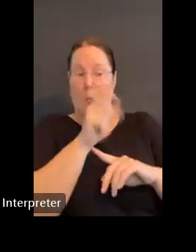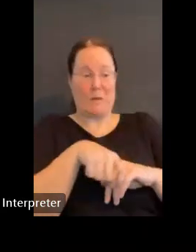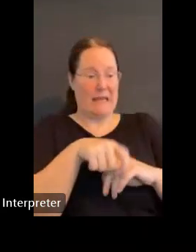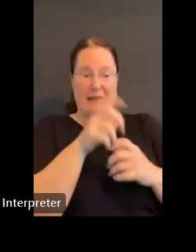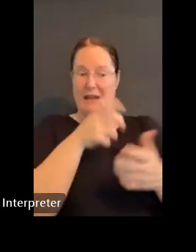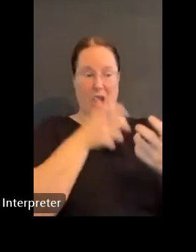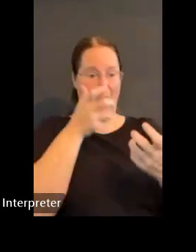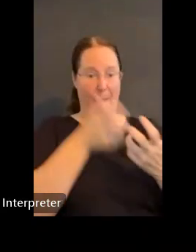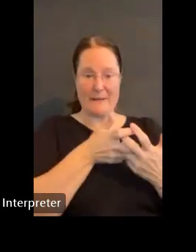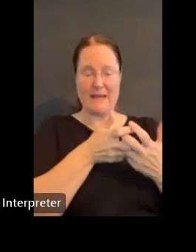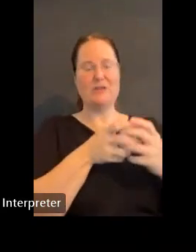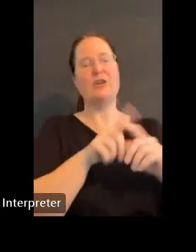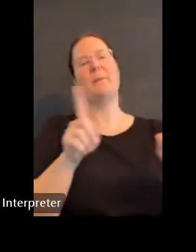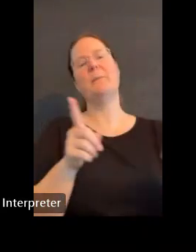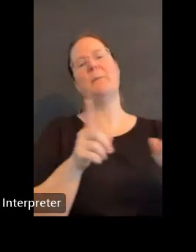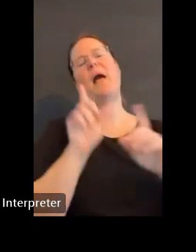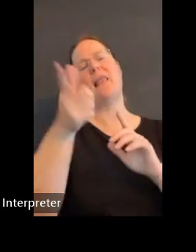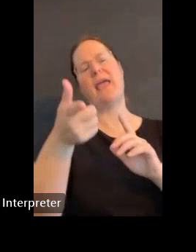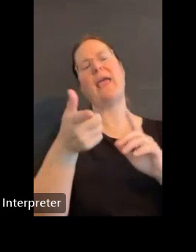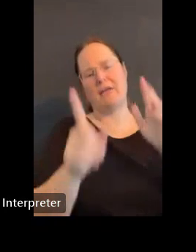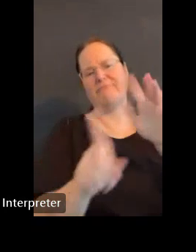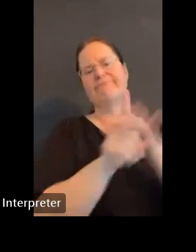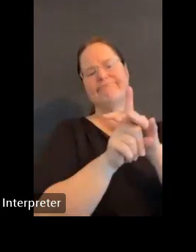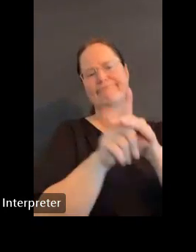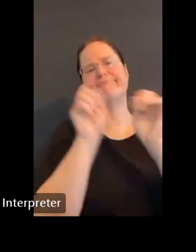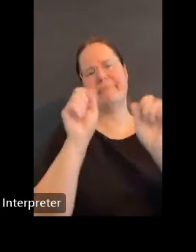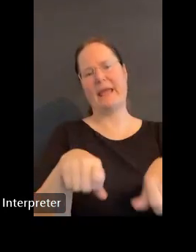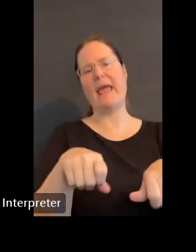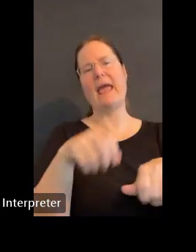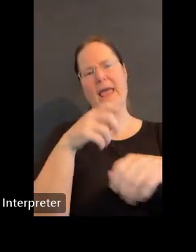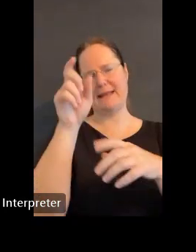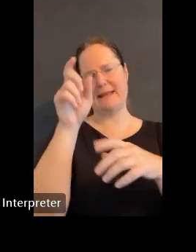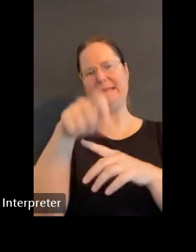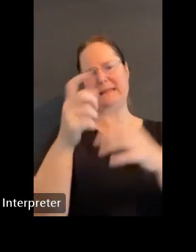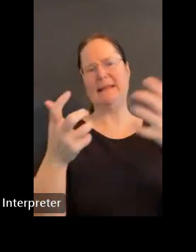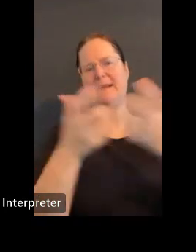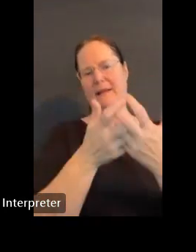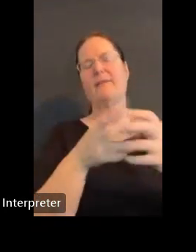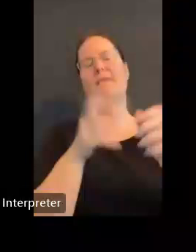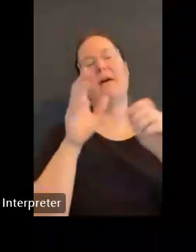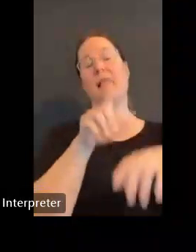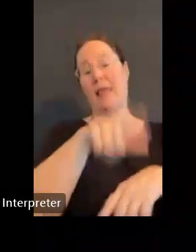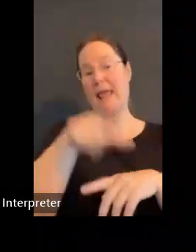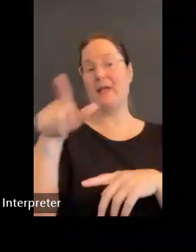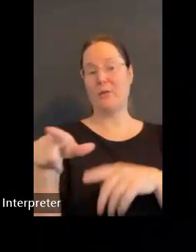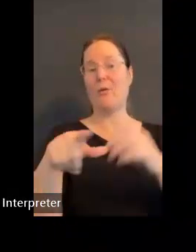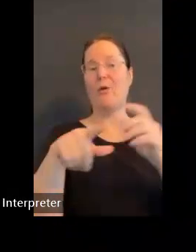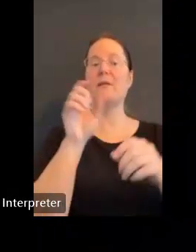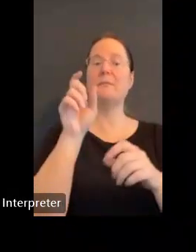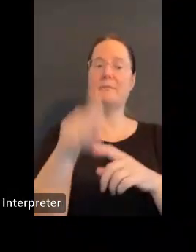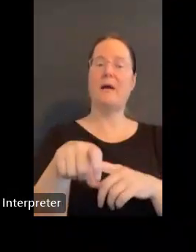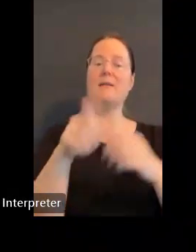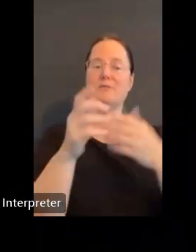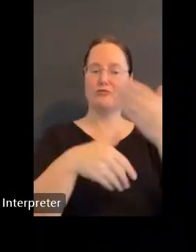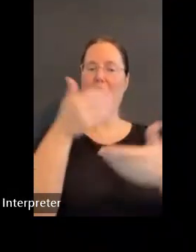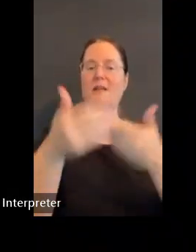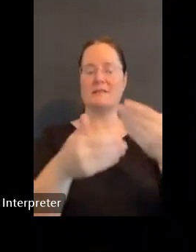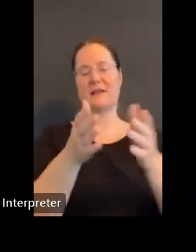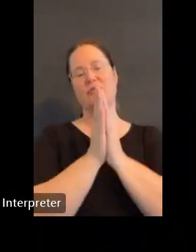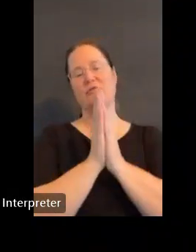So a housing provider does need to respond to these requests and process them regardless of when they